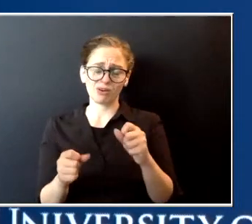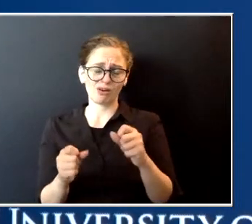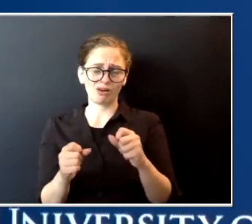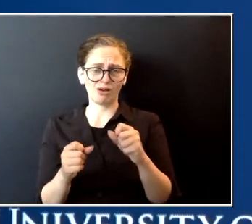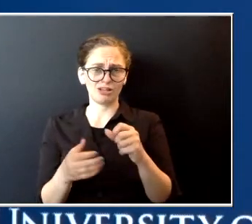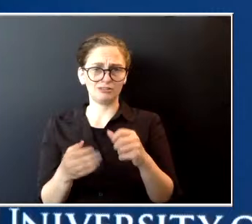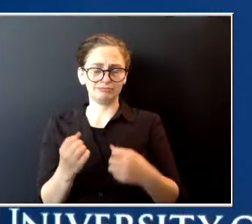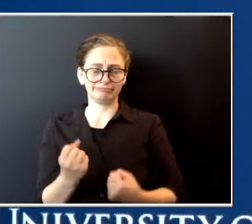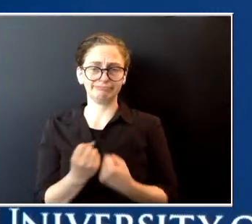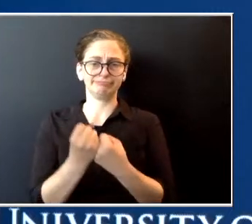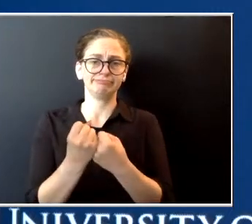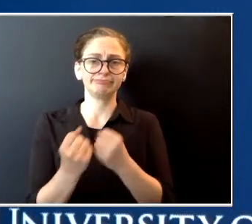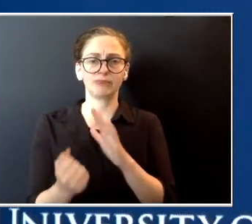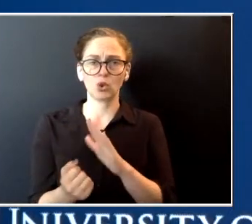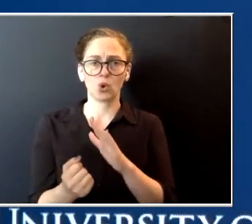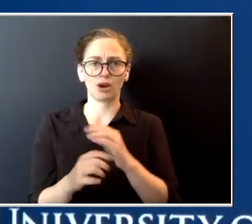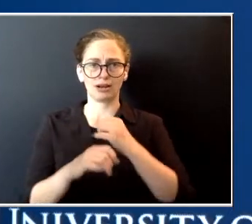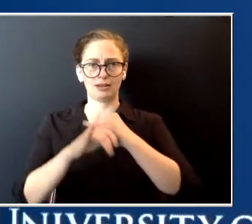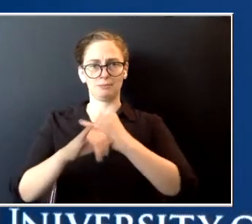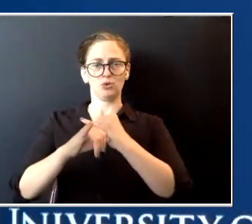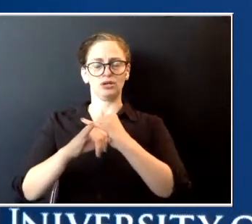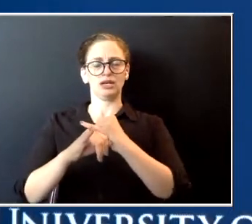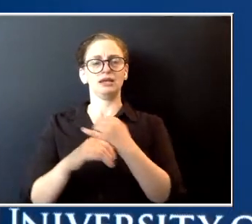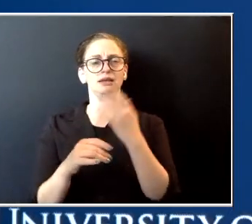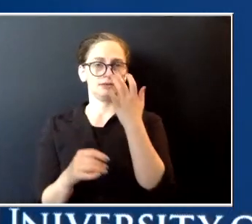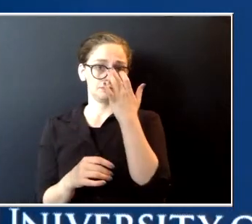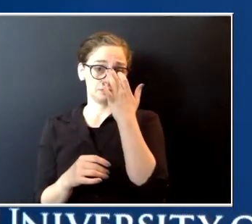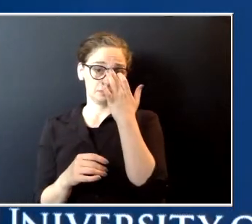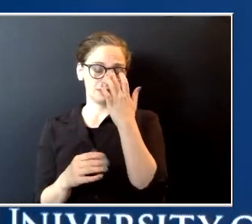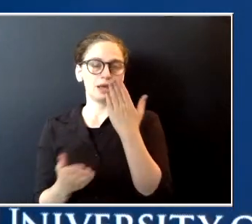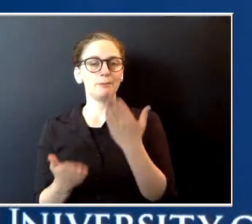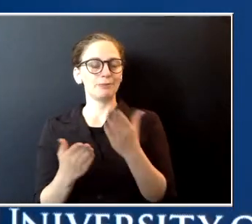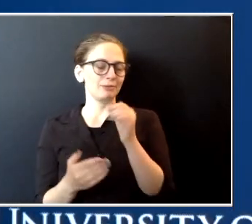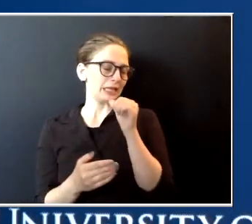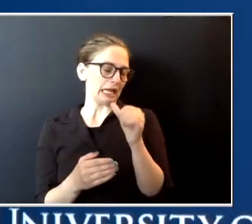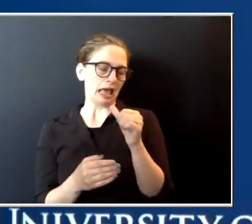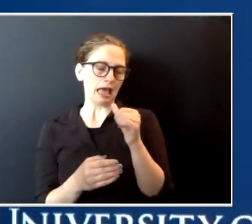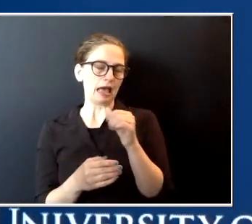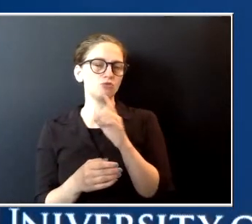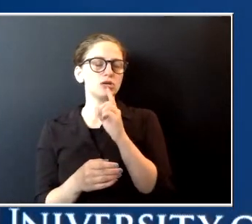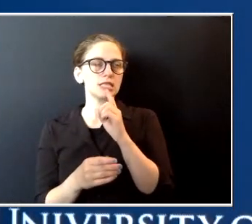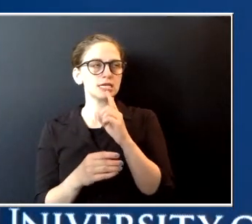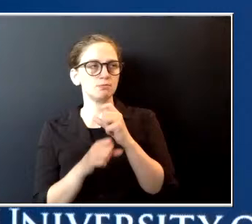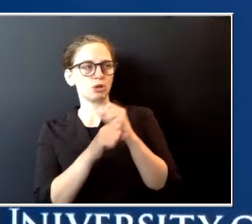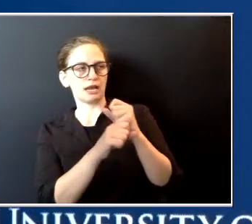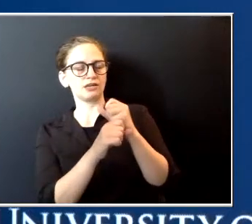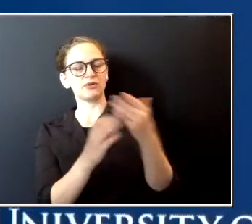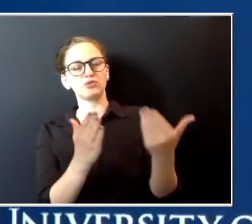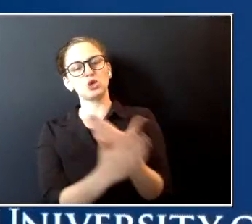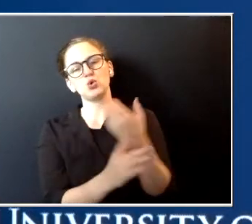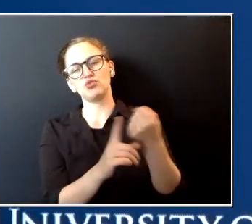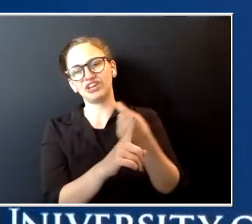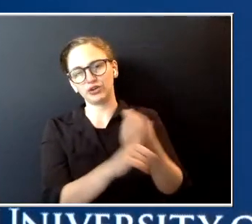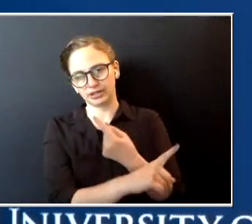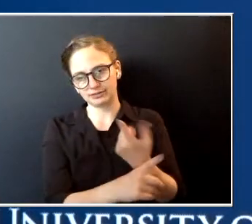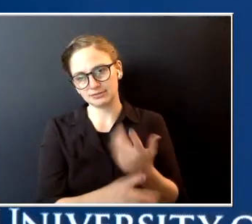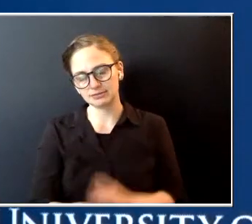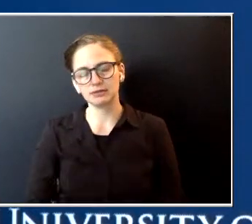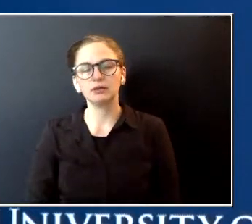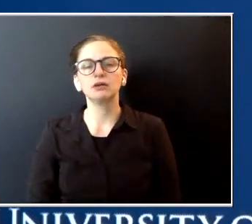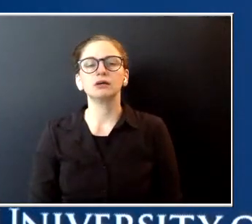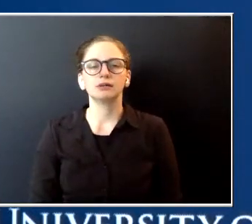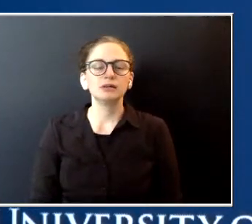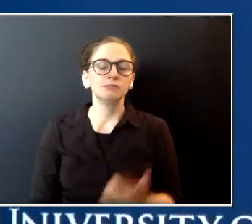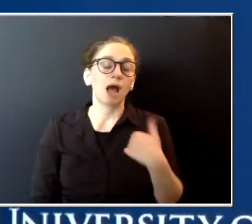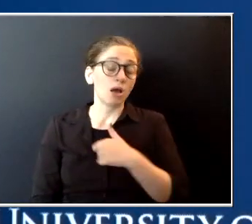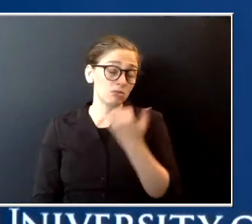high percentage of protecting you from infection from the new variant or variants that are circulating at this point in time. But we know that it will be safe